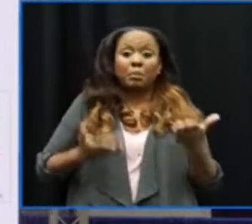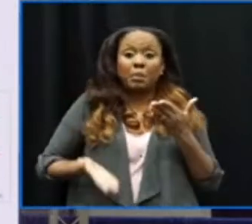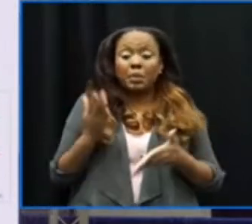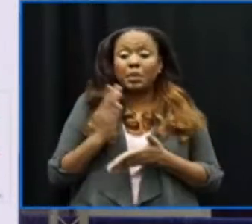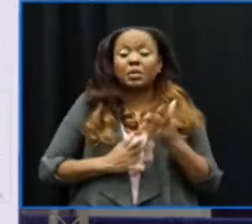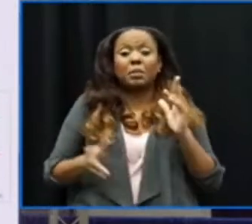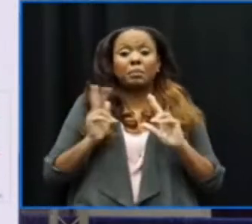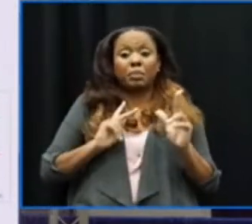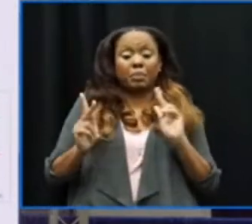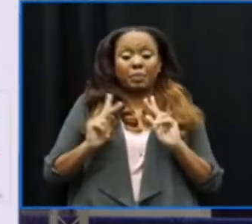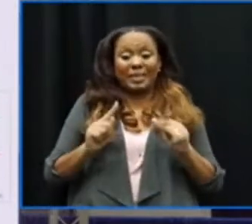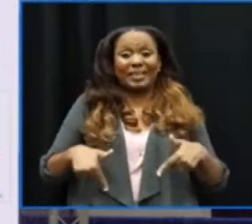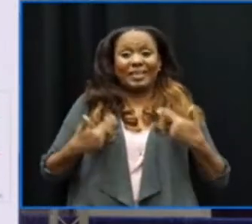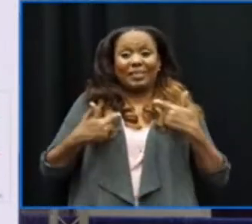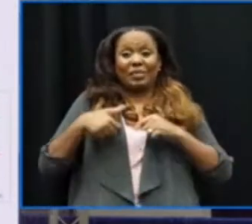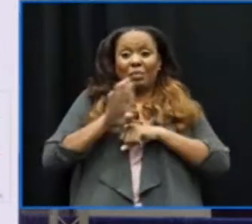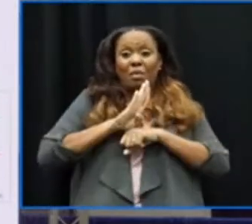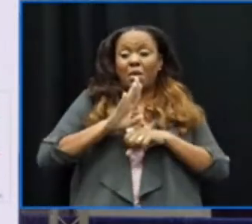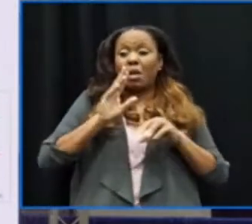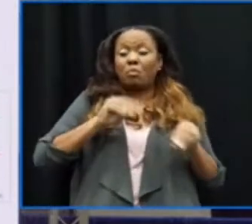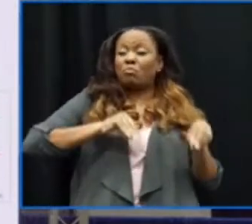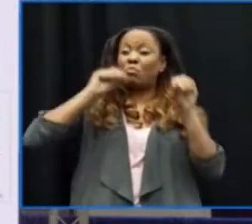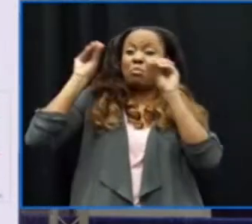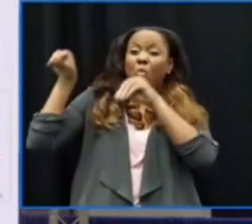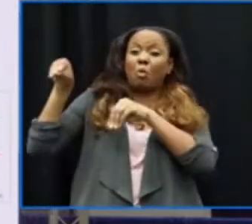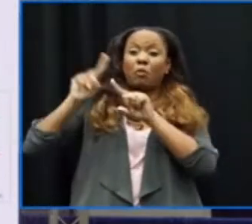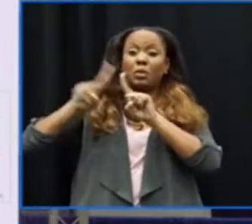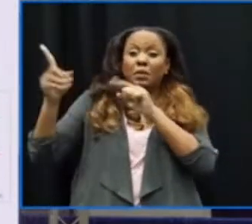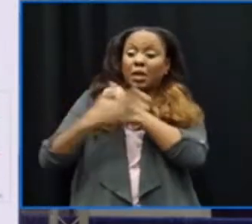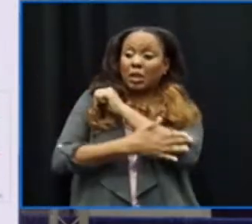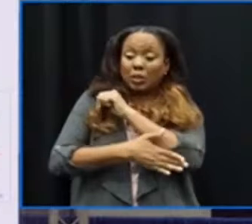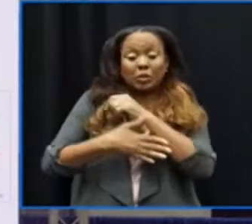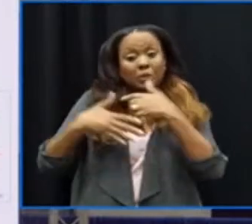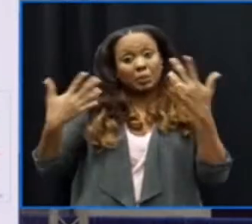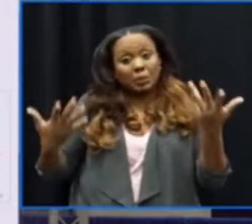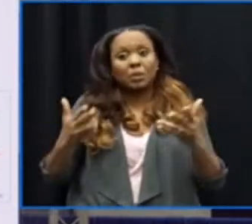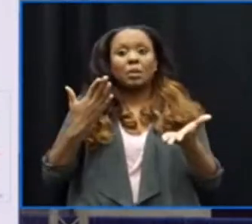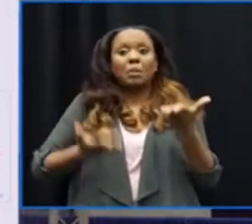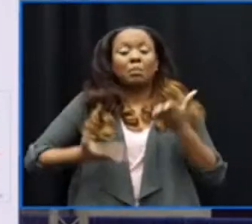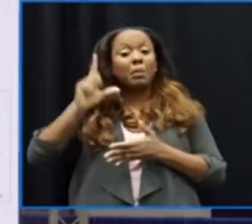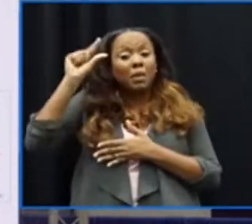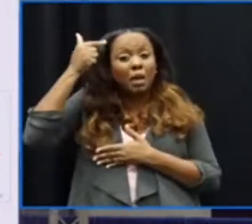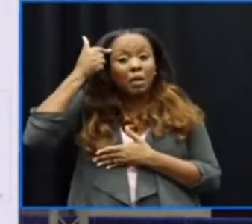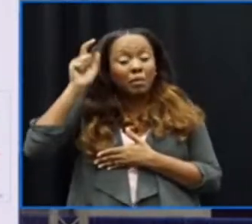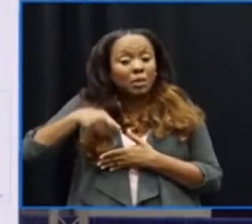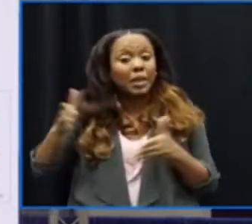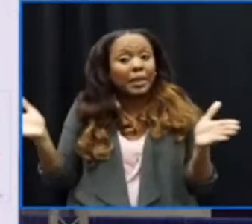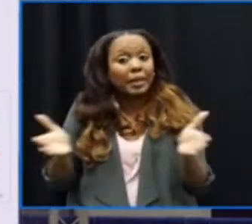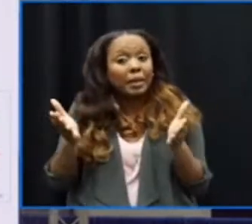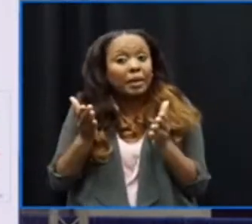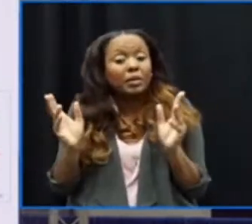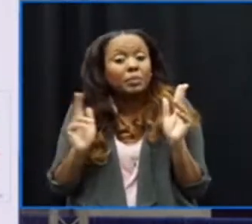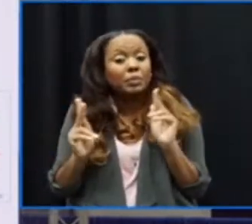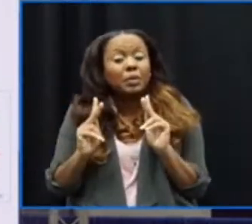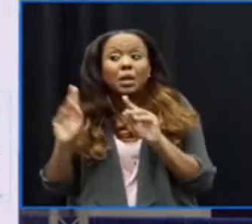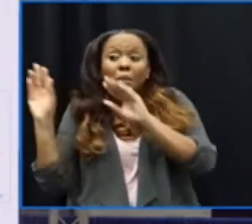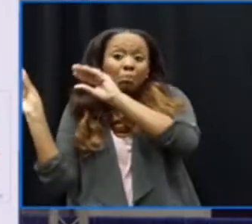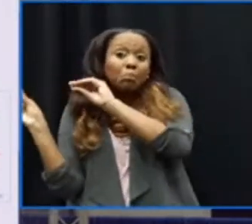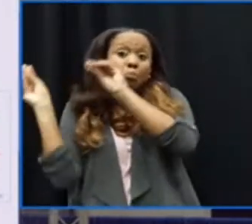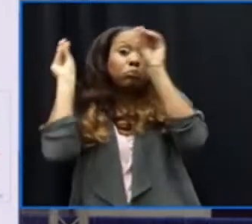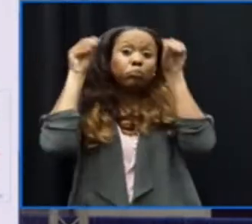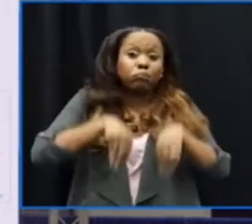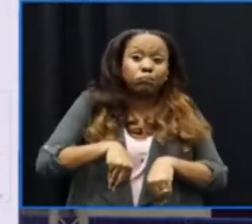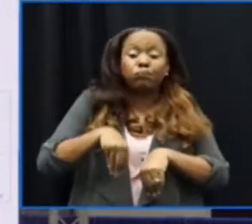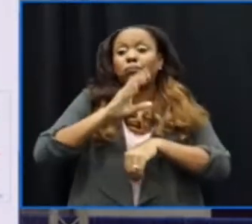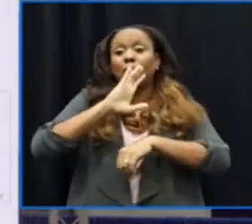government wishes to embark on programs to encourage migrants to come to Barbados, whether they be Barbadians who previously migrated,